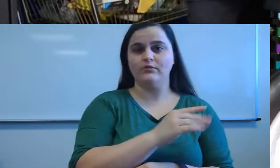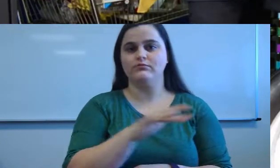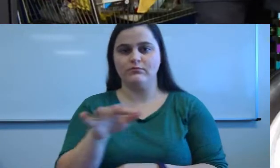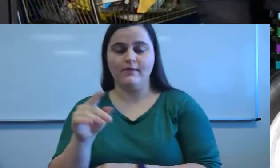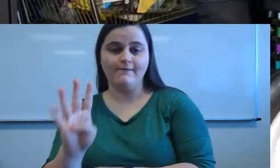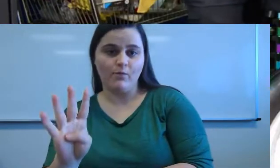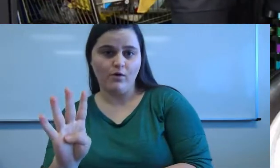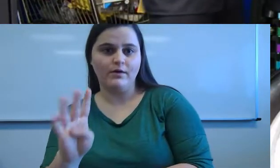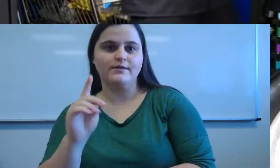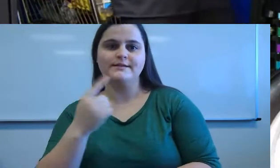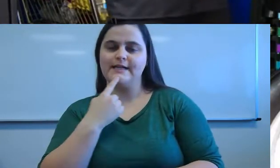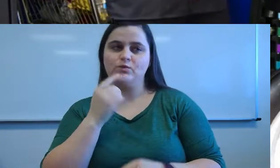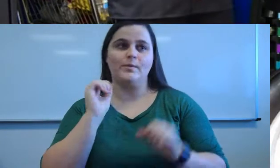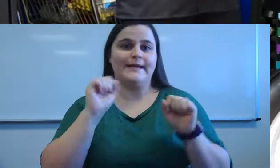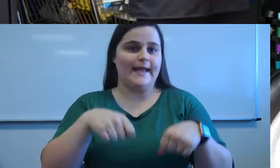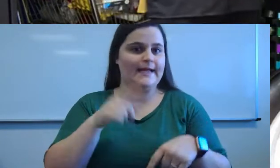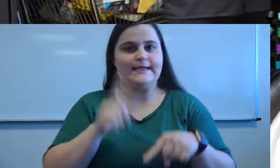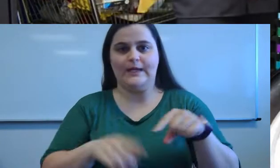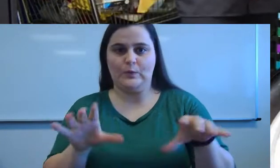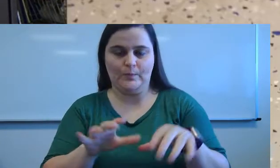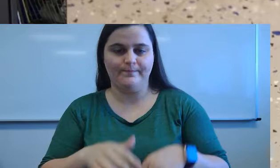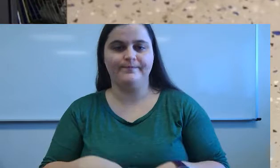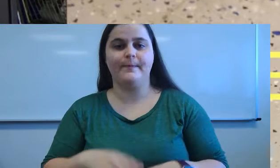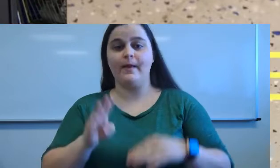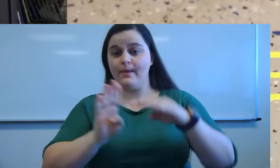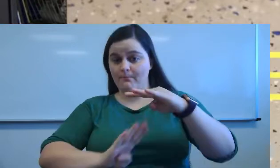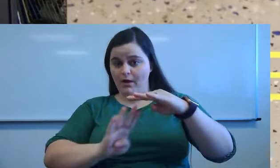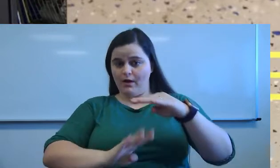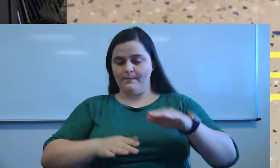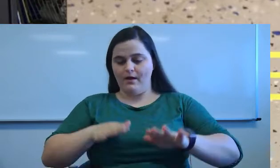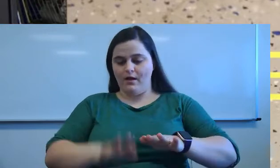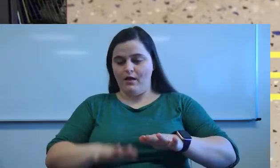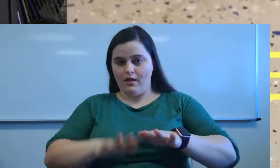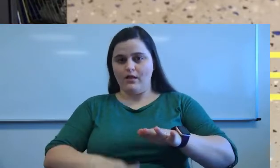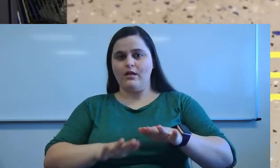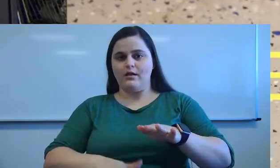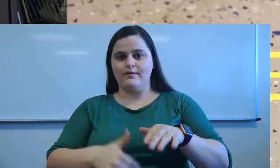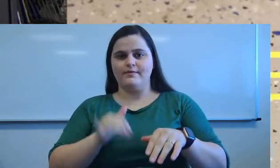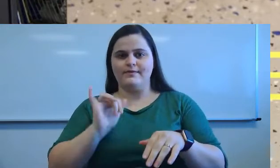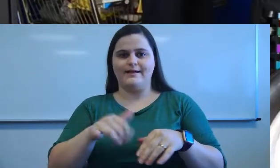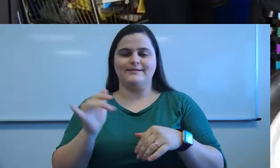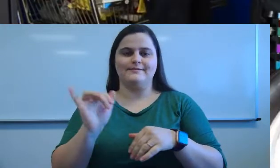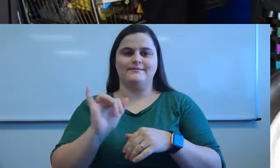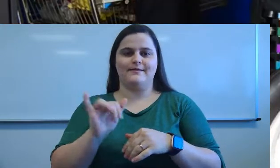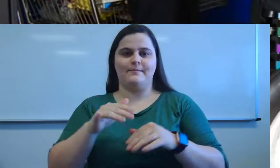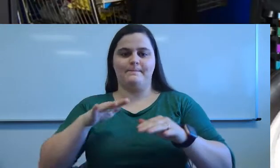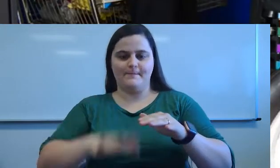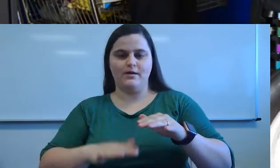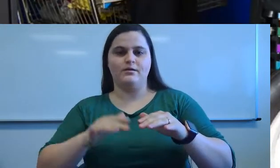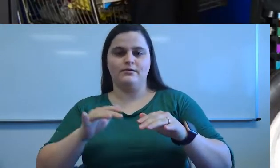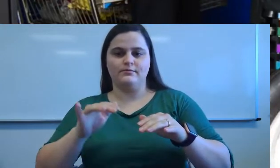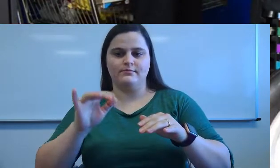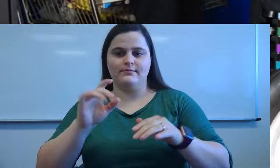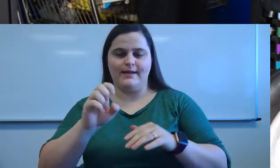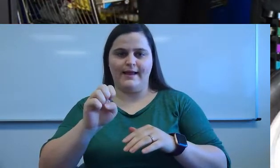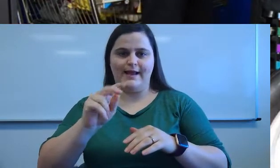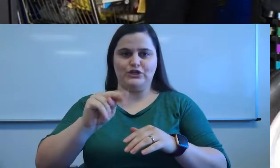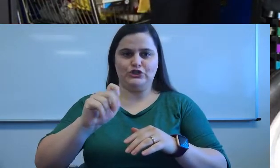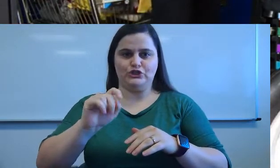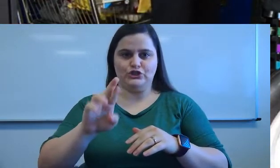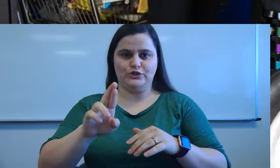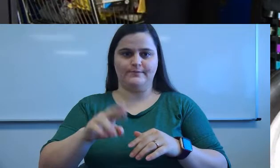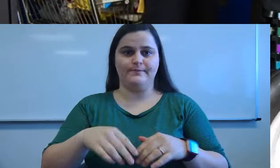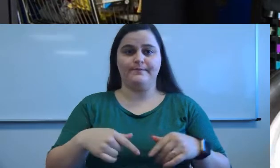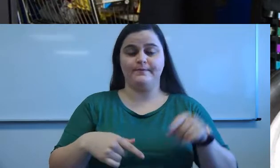do. On the bottom of the machine there's a foot pedal. That's another input. It's like the enter button. Over here we have some cones. The cones